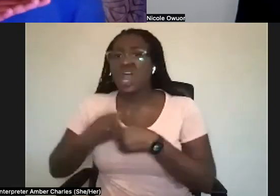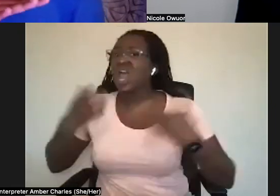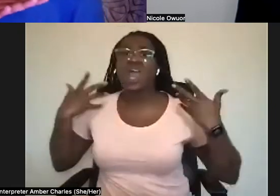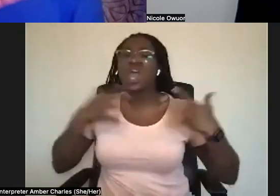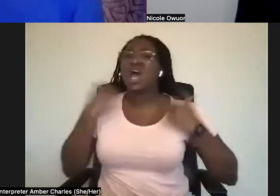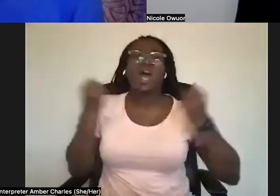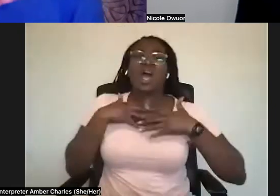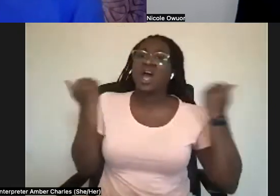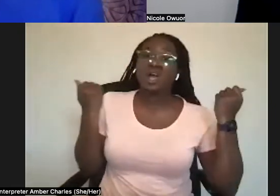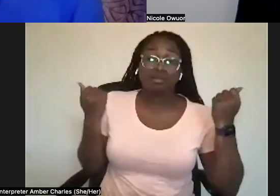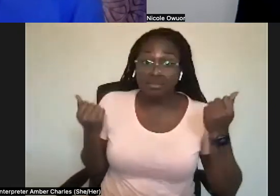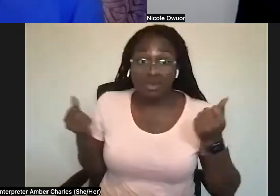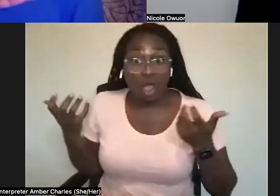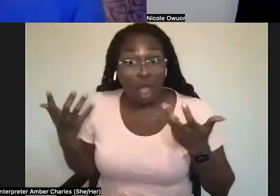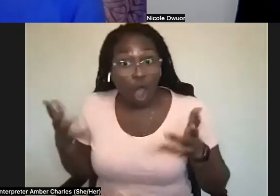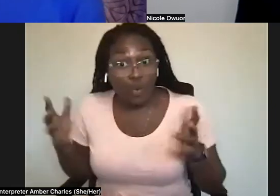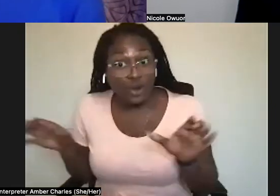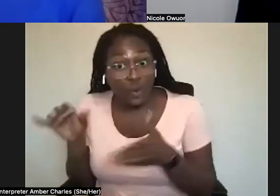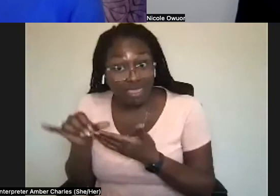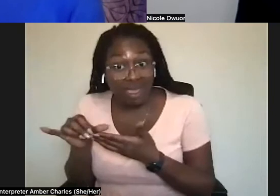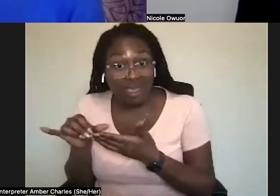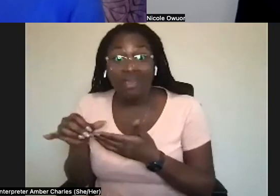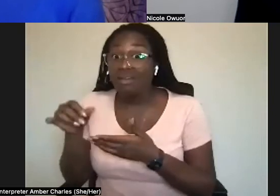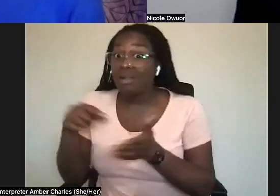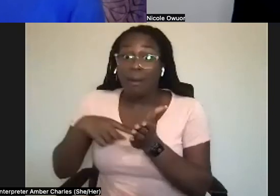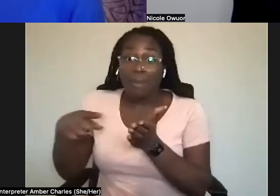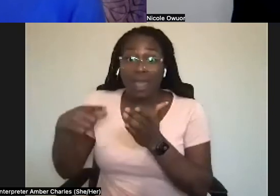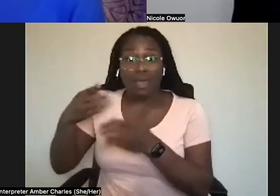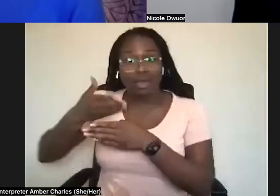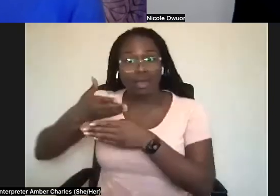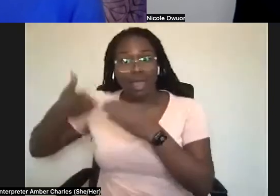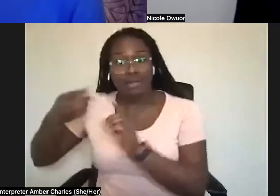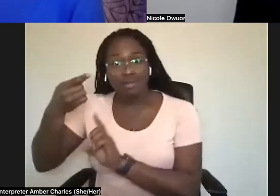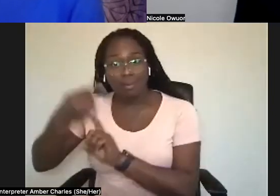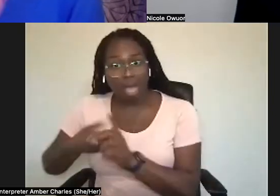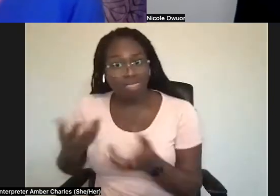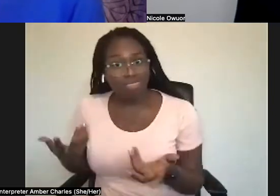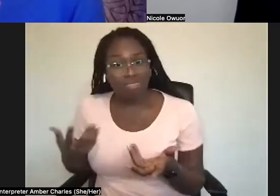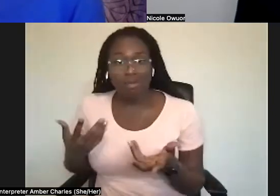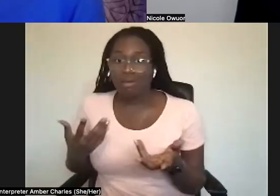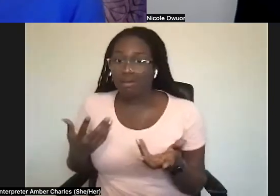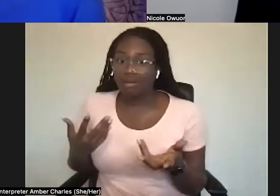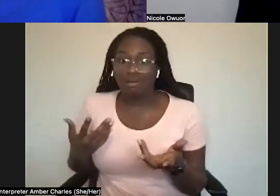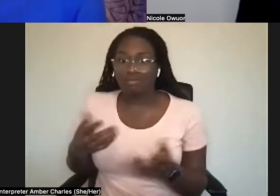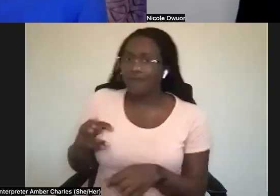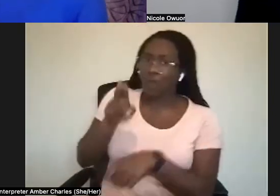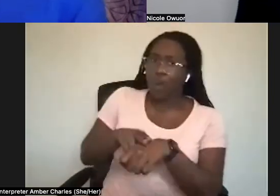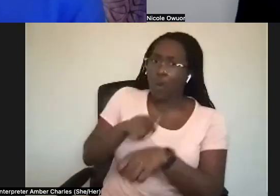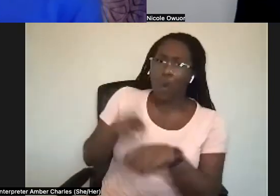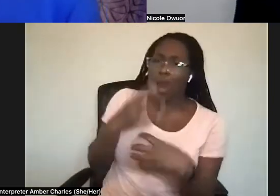already doing it. They're already doing what they're doing. Let them pay you till the month is out or whatever. Absolutely. And don't give them take a